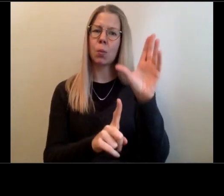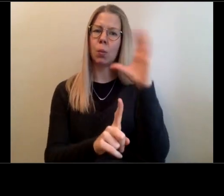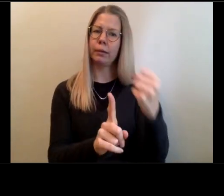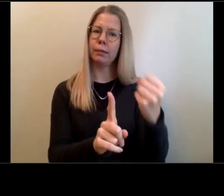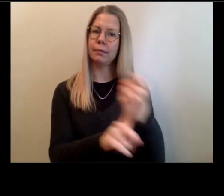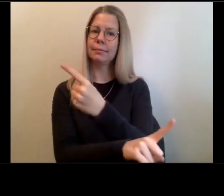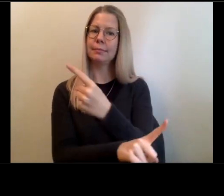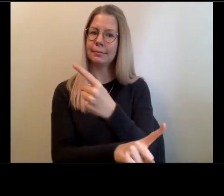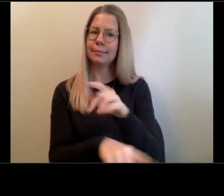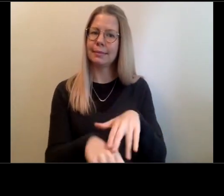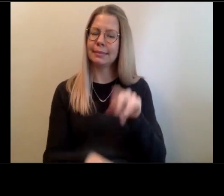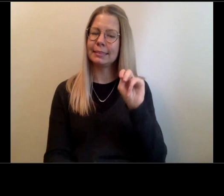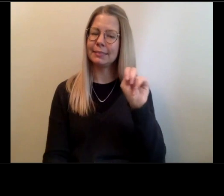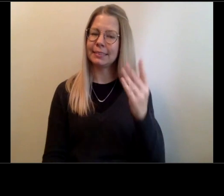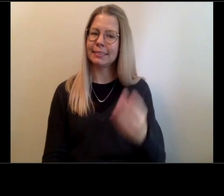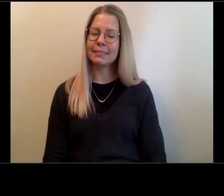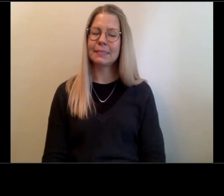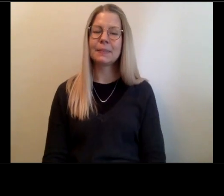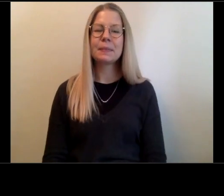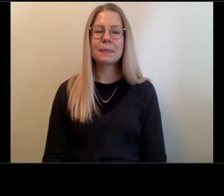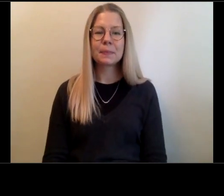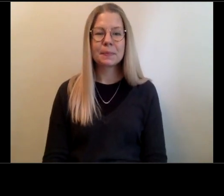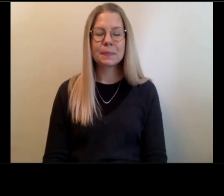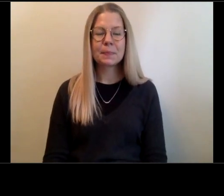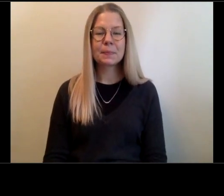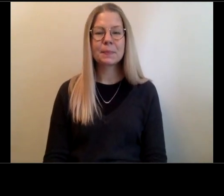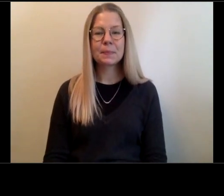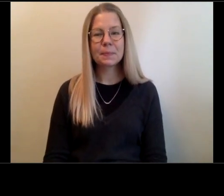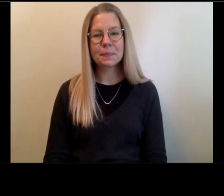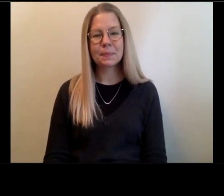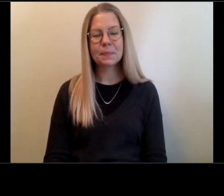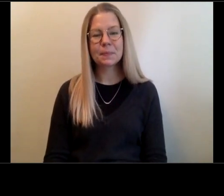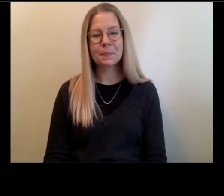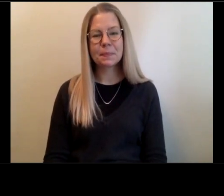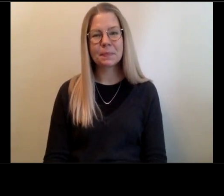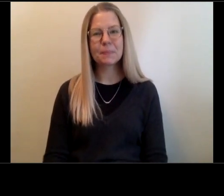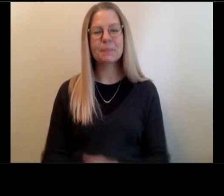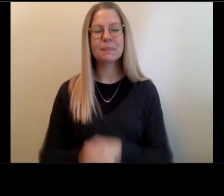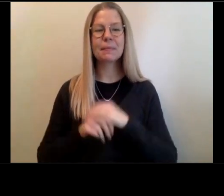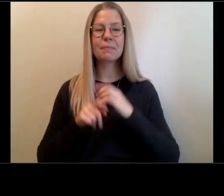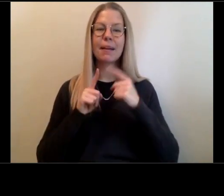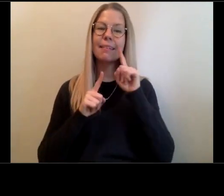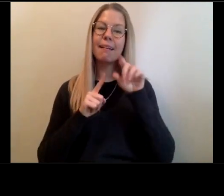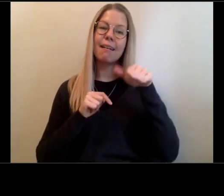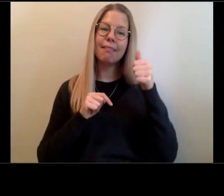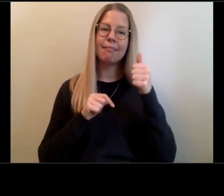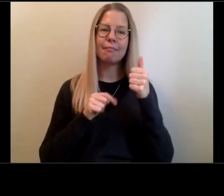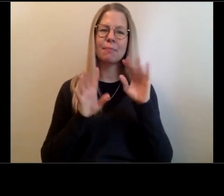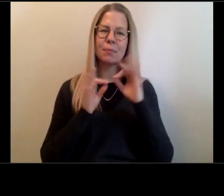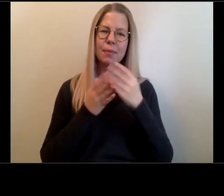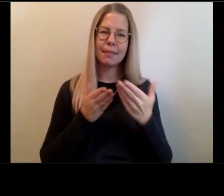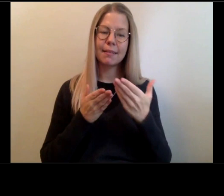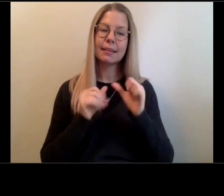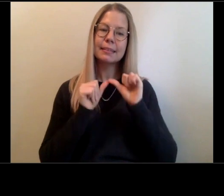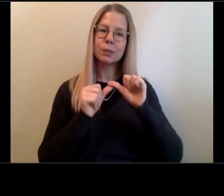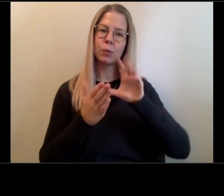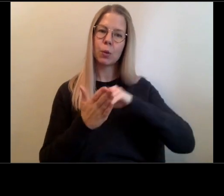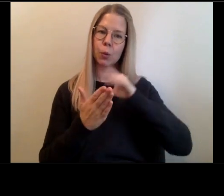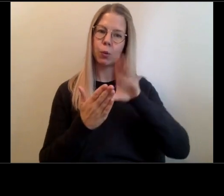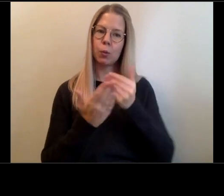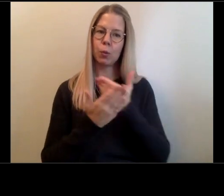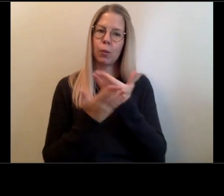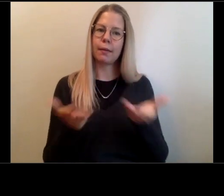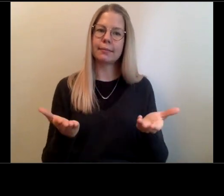And part of it is actually, I think, continuing to learn something new. Now, that takes a bit of